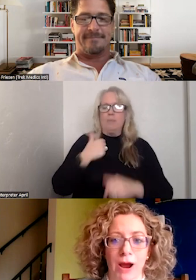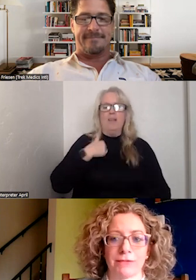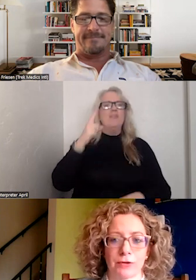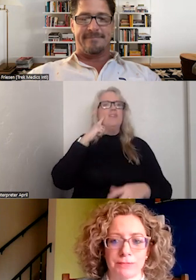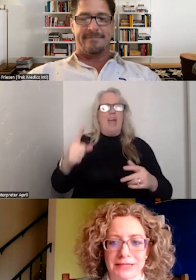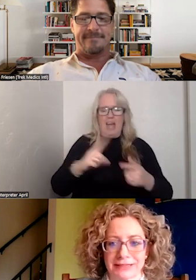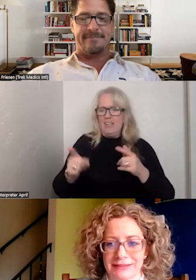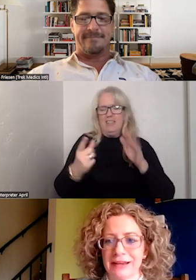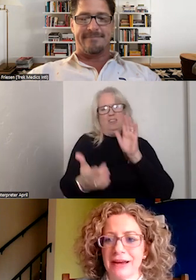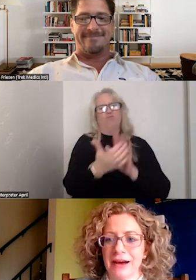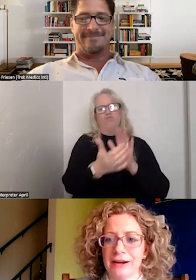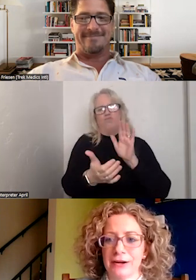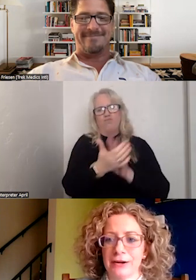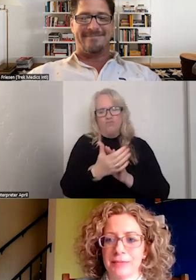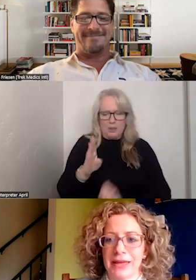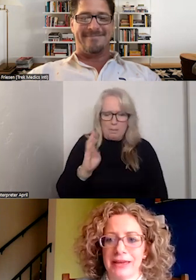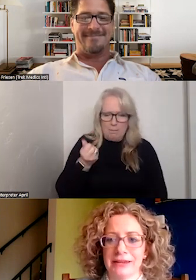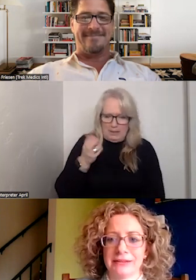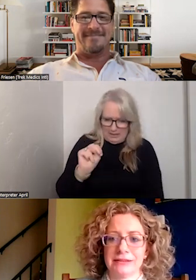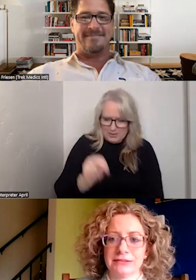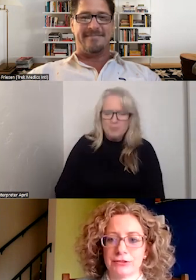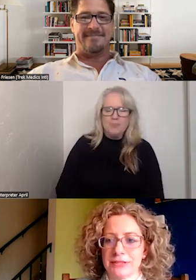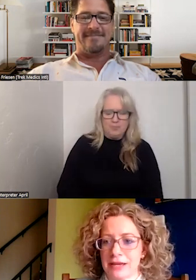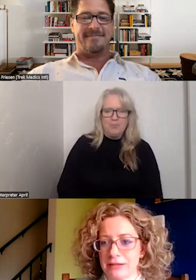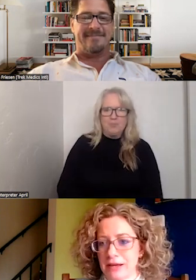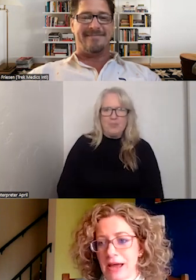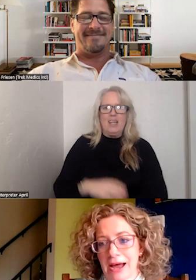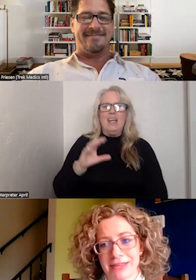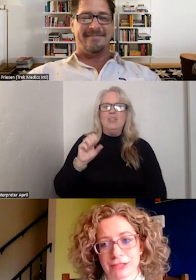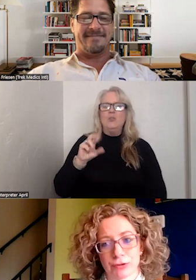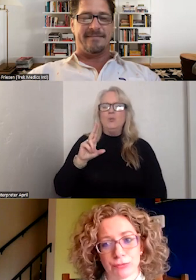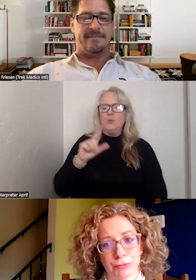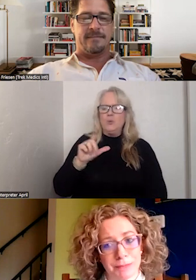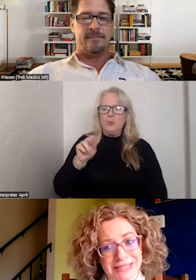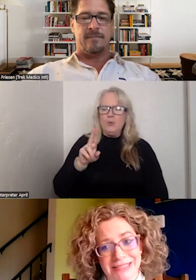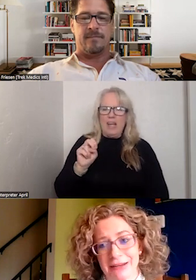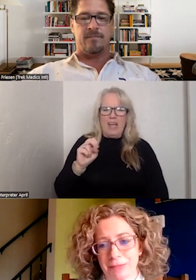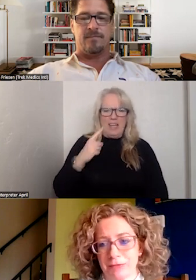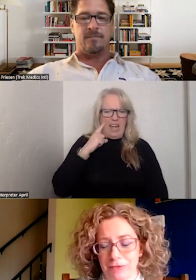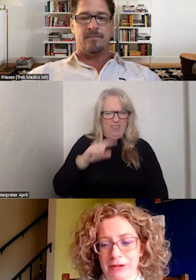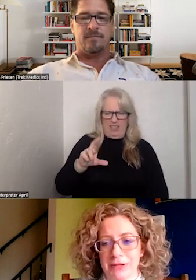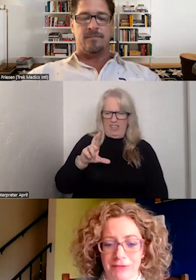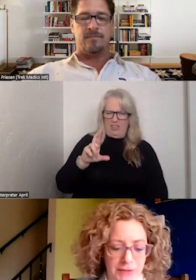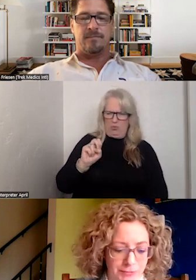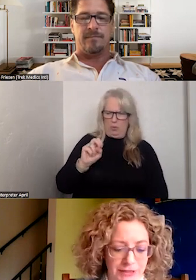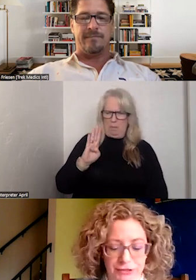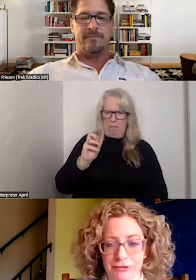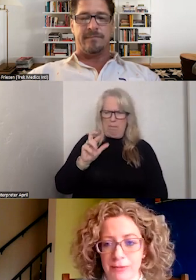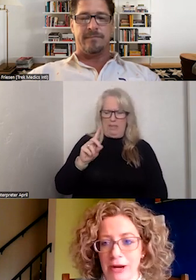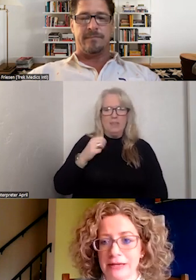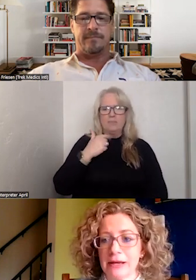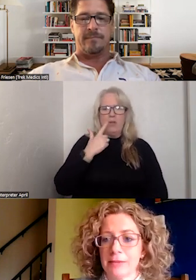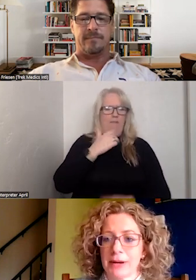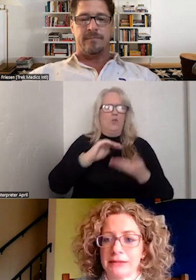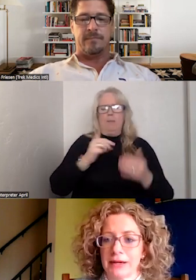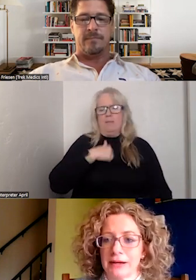ecosystem. Bravo, Beacon. And Suzanne, I think it's Rabid, or forgive me if I'm not pronouncing your